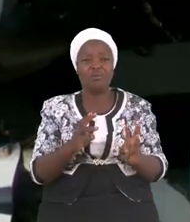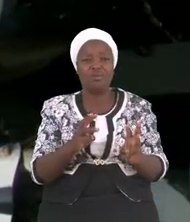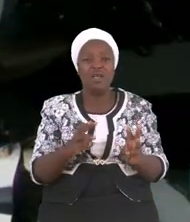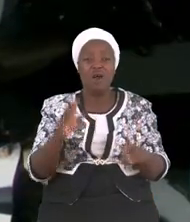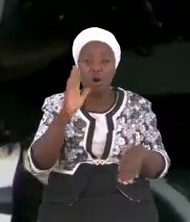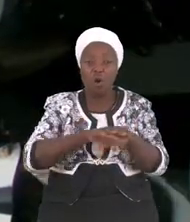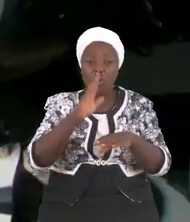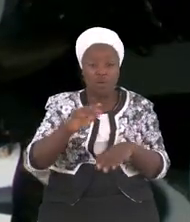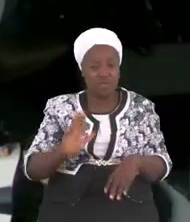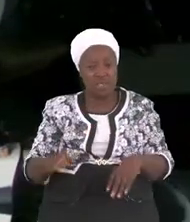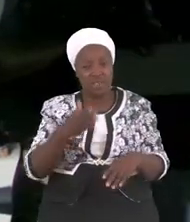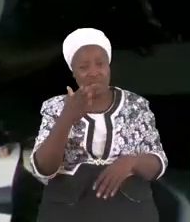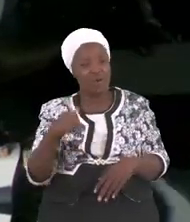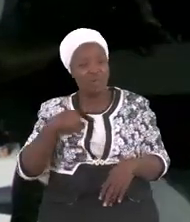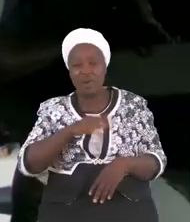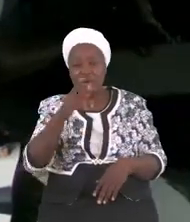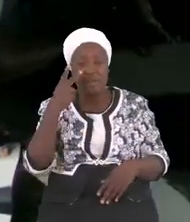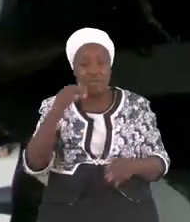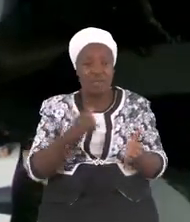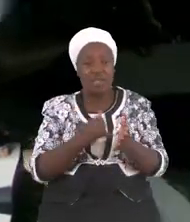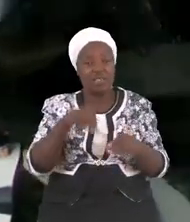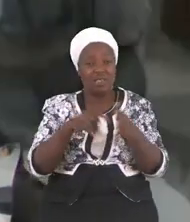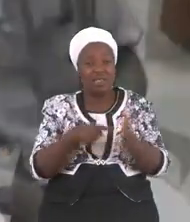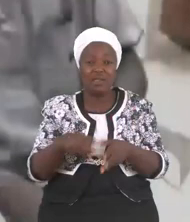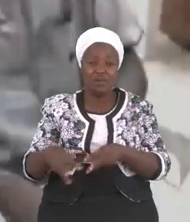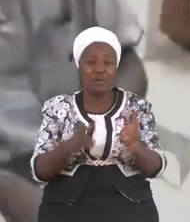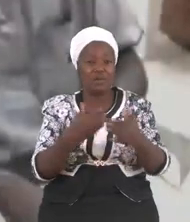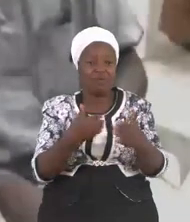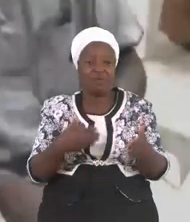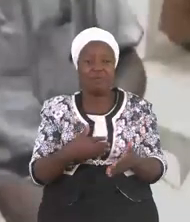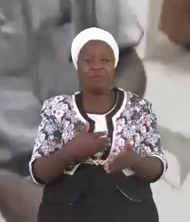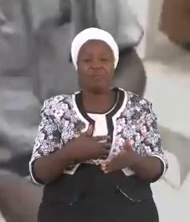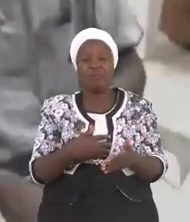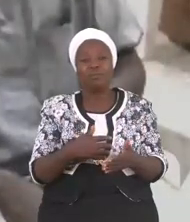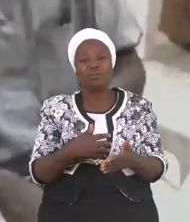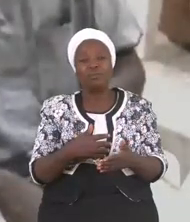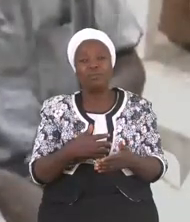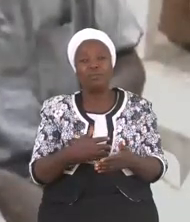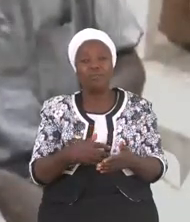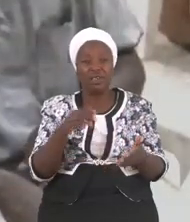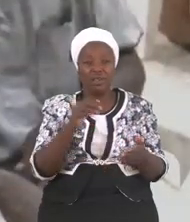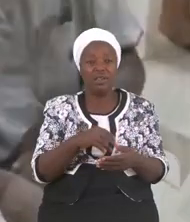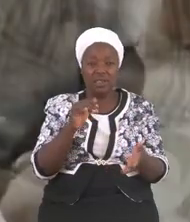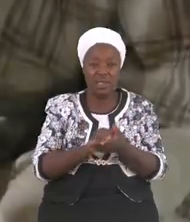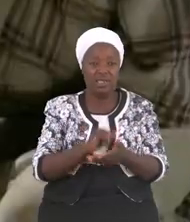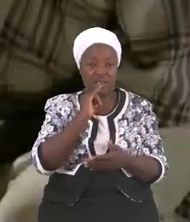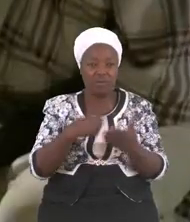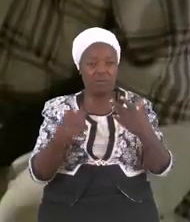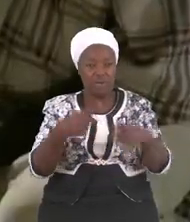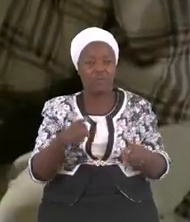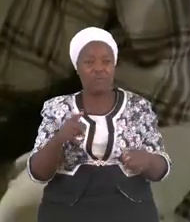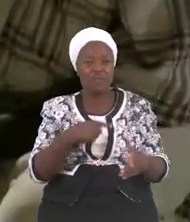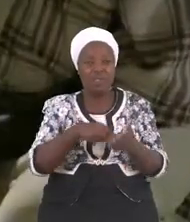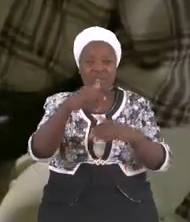child there, we never saw it on this fashion. That's what it will happen tonight.